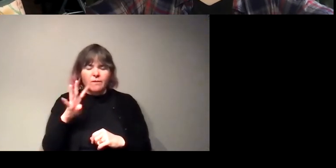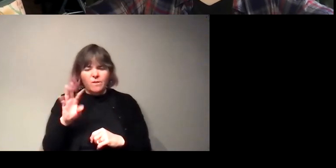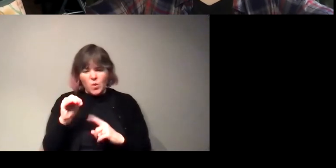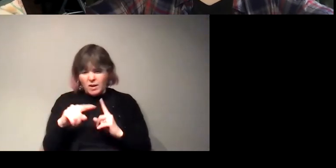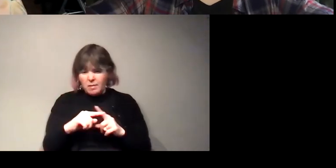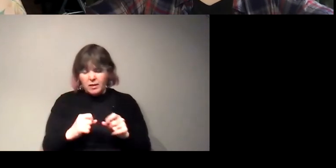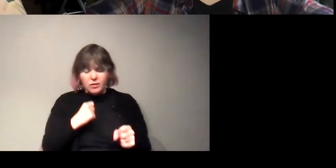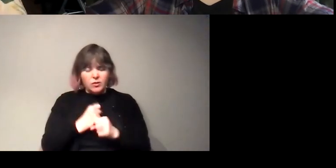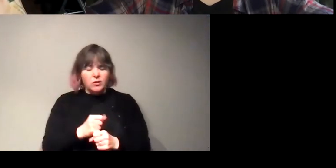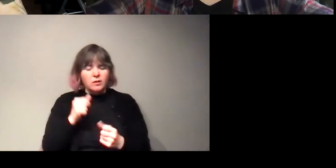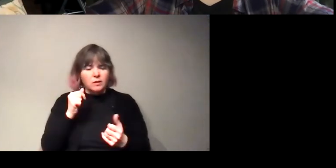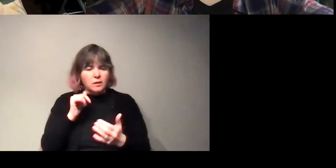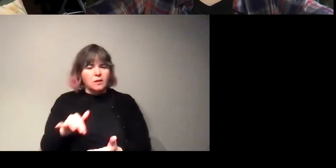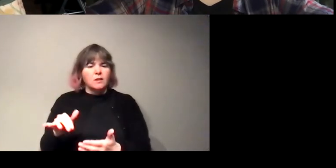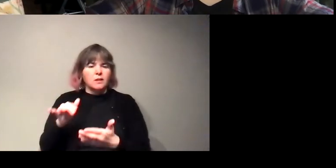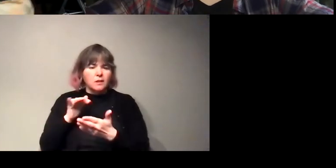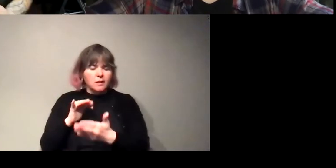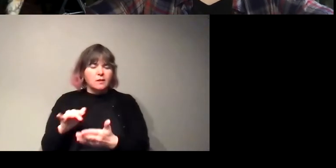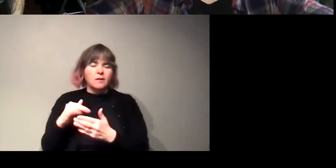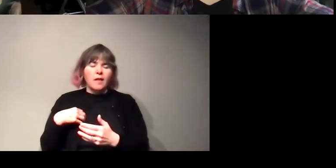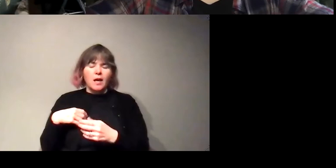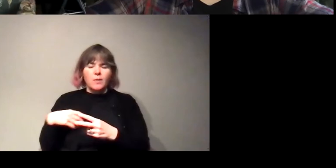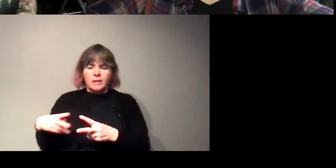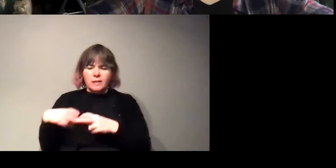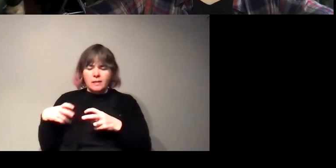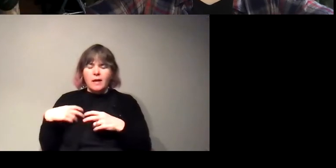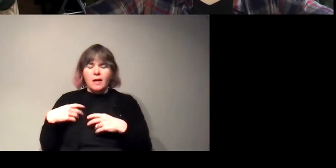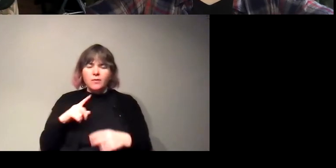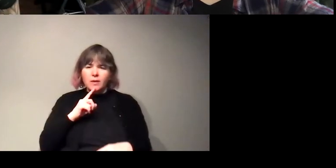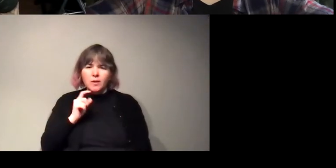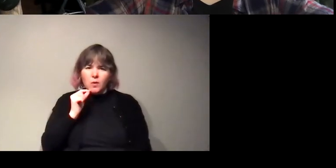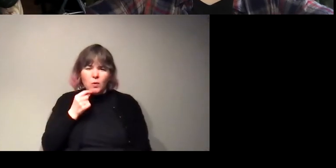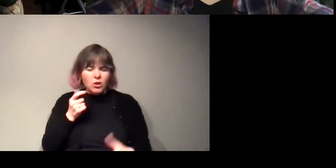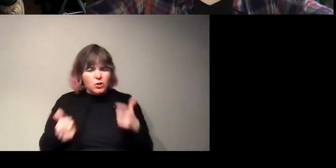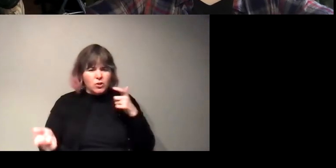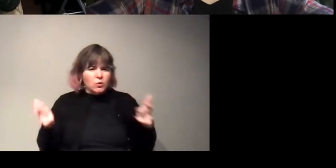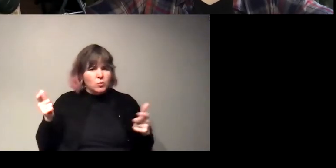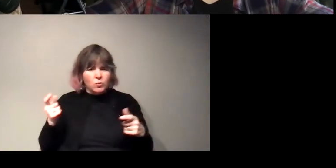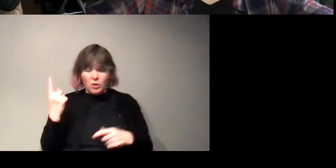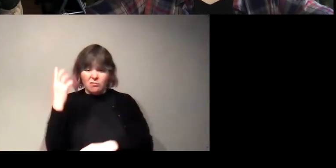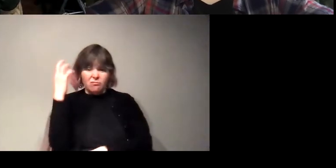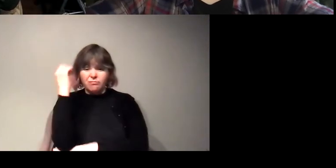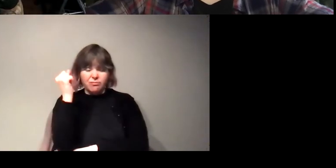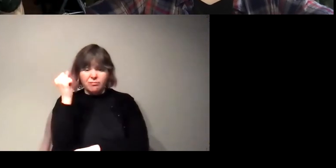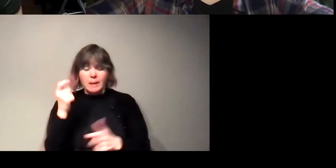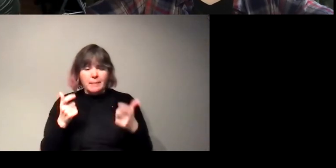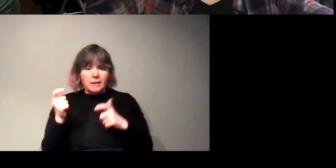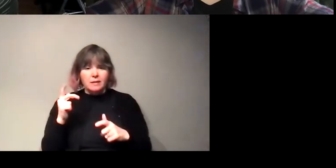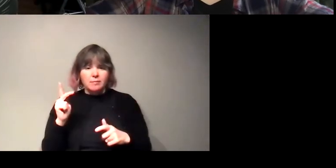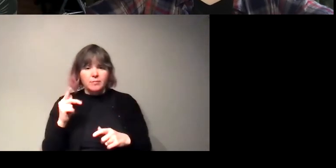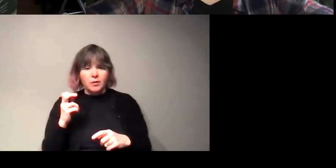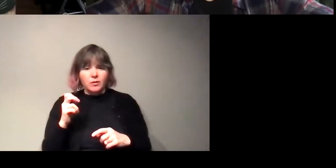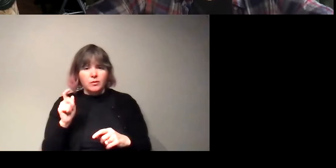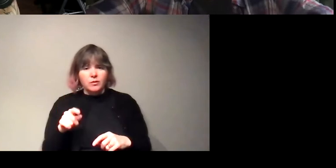that's a lot of where we get our studying the bison, and where it's really cool. It's a huge prairie. It's one of the biggest prairies. And cool. Check out the